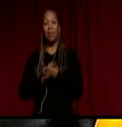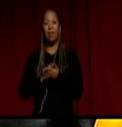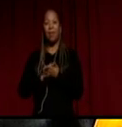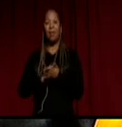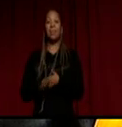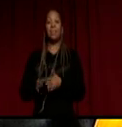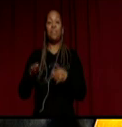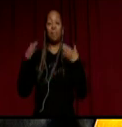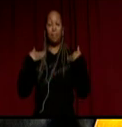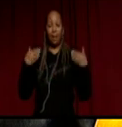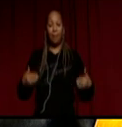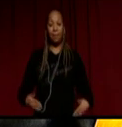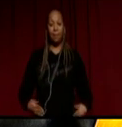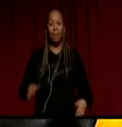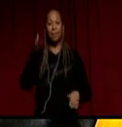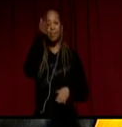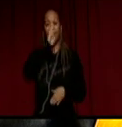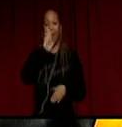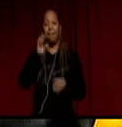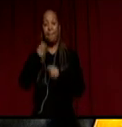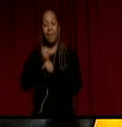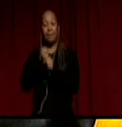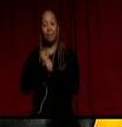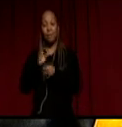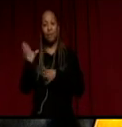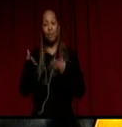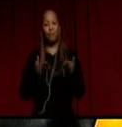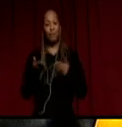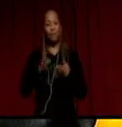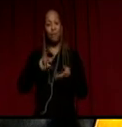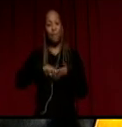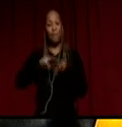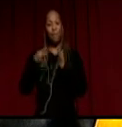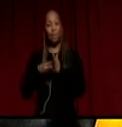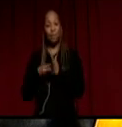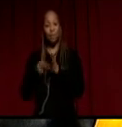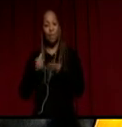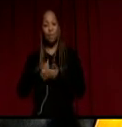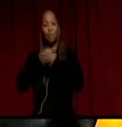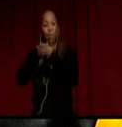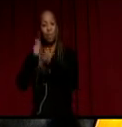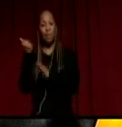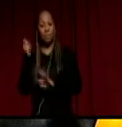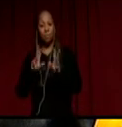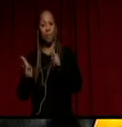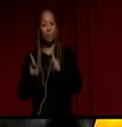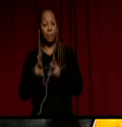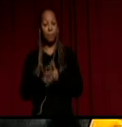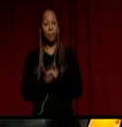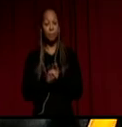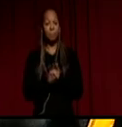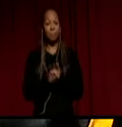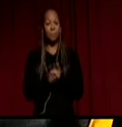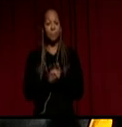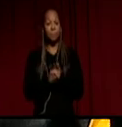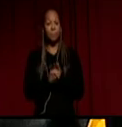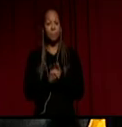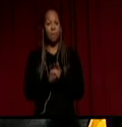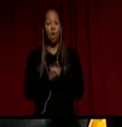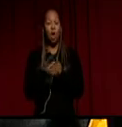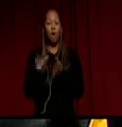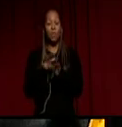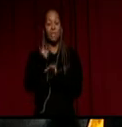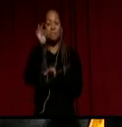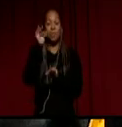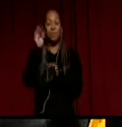us to serve a purpose. And if that purpose is to help other human beings, on a spiritual